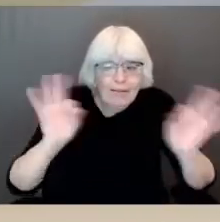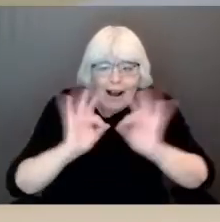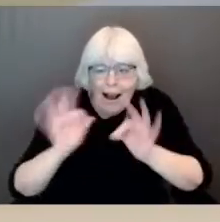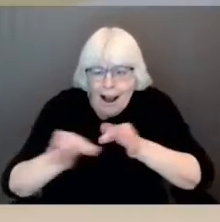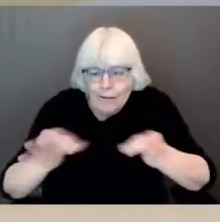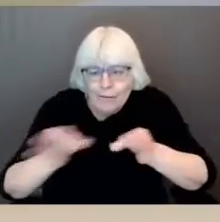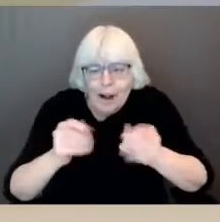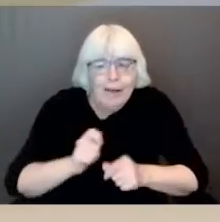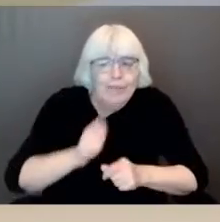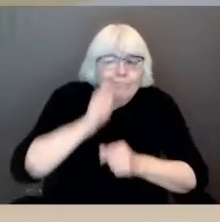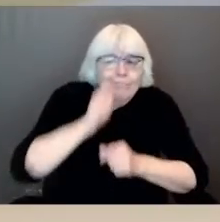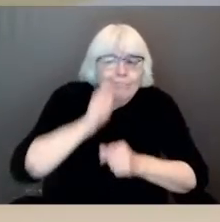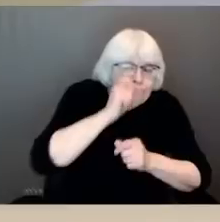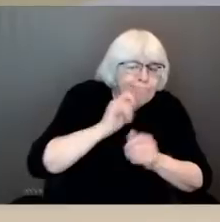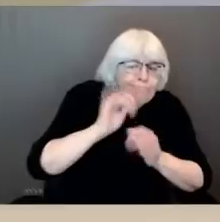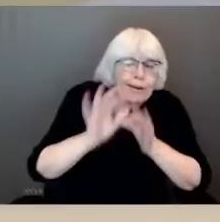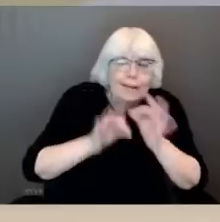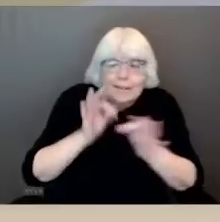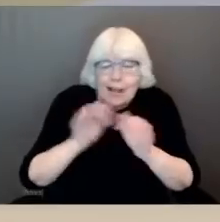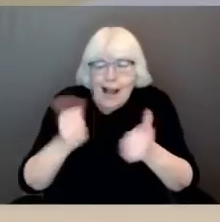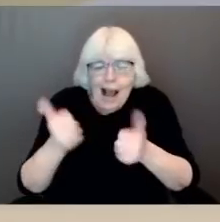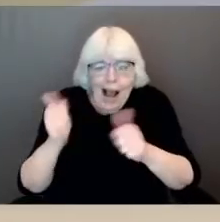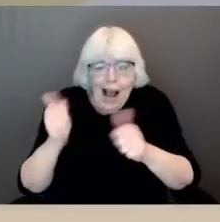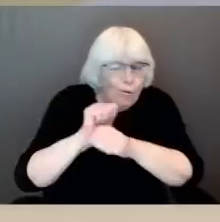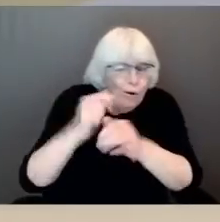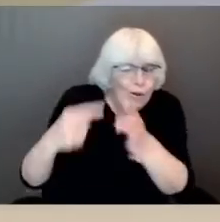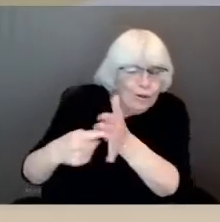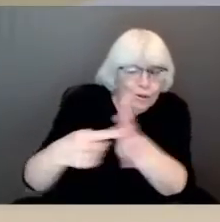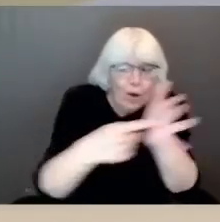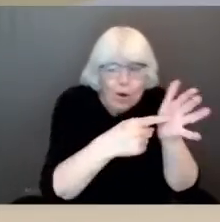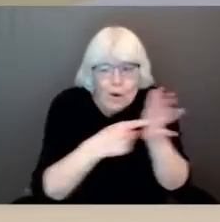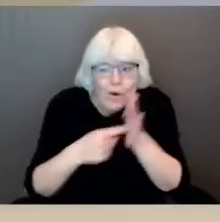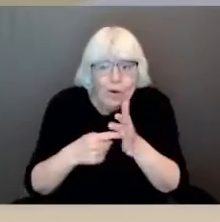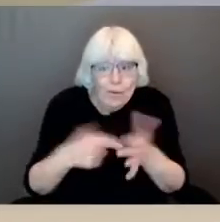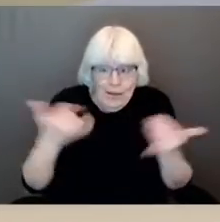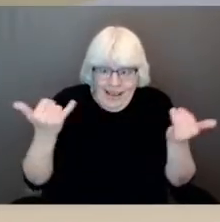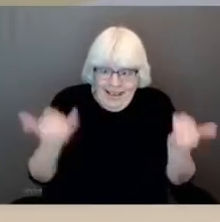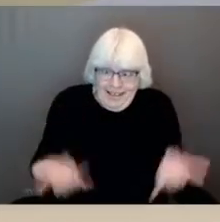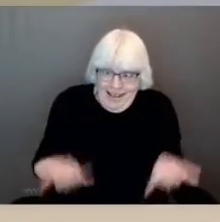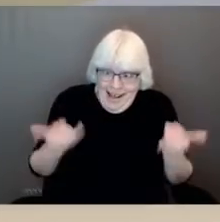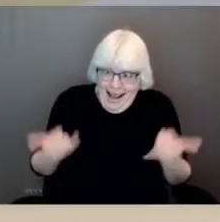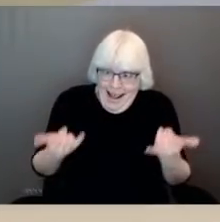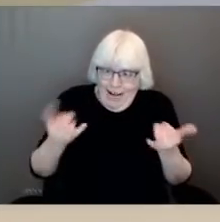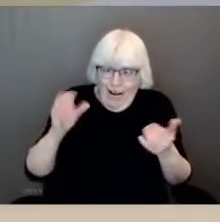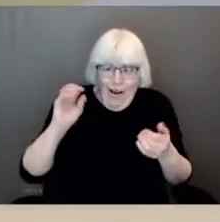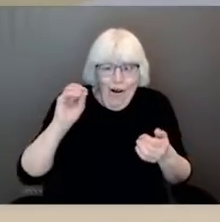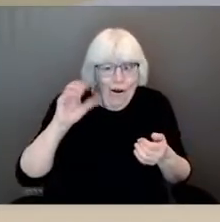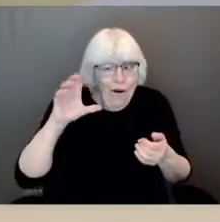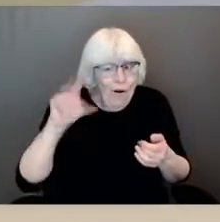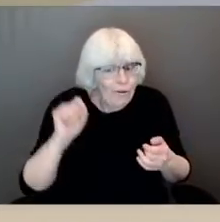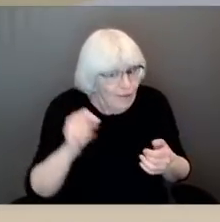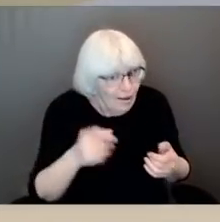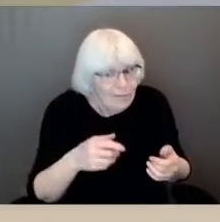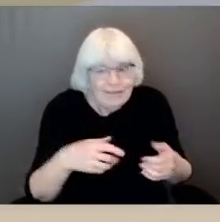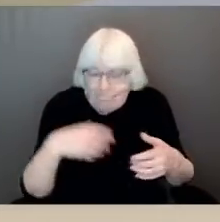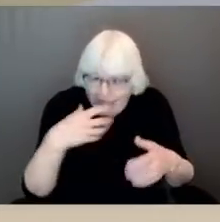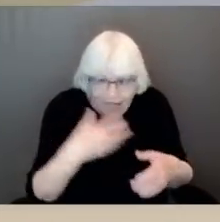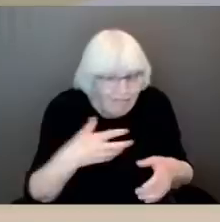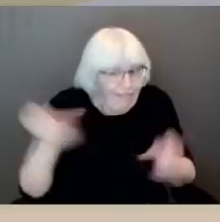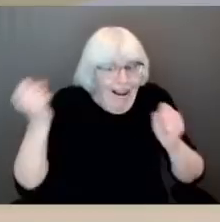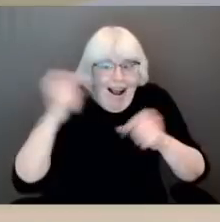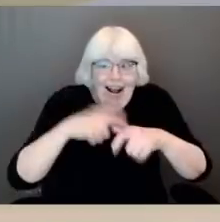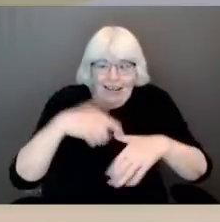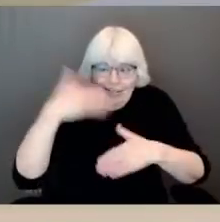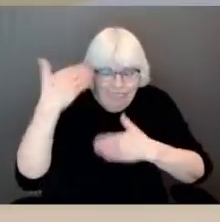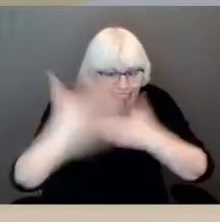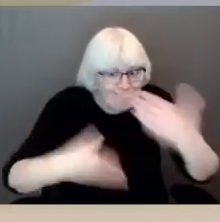As we turn the calendar over to October, I don't know where the months go. Many children and adults